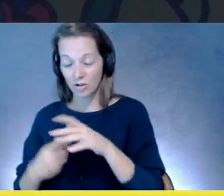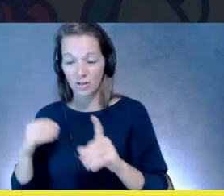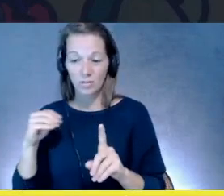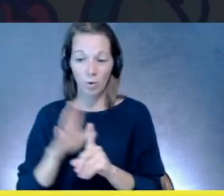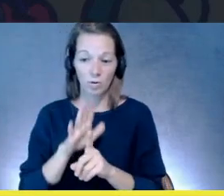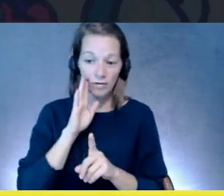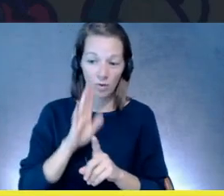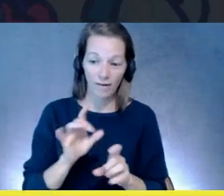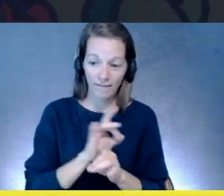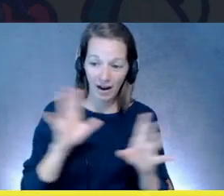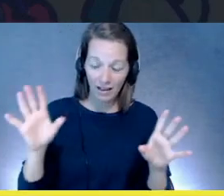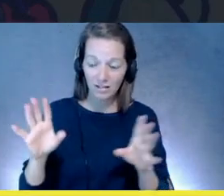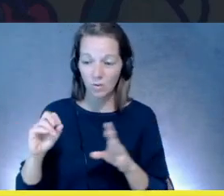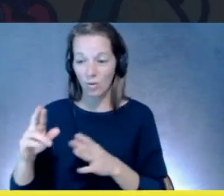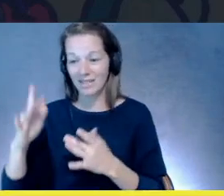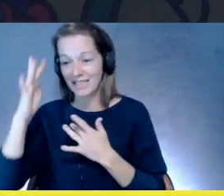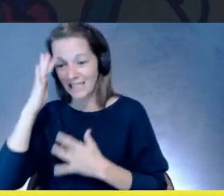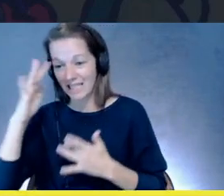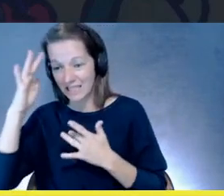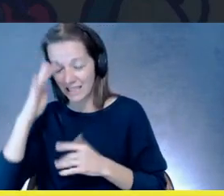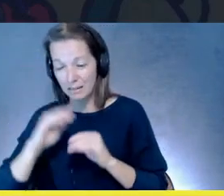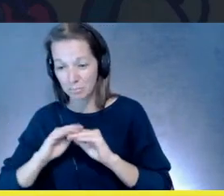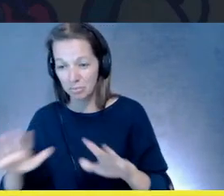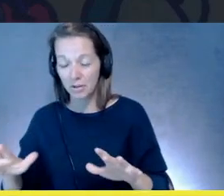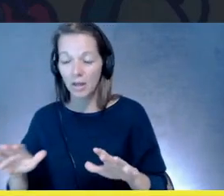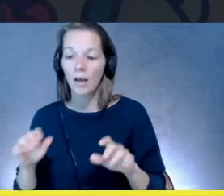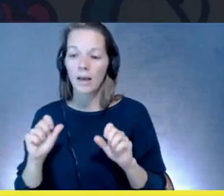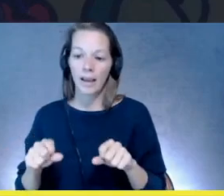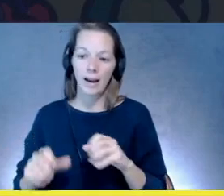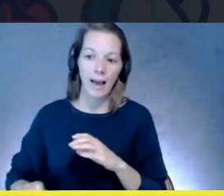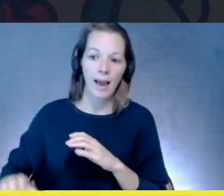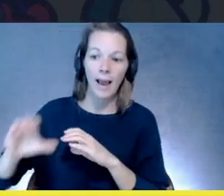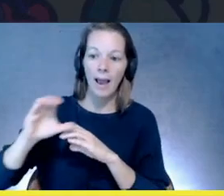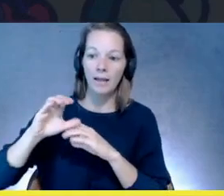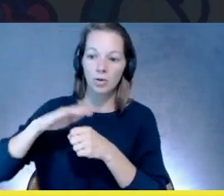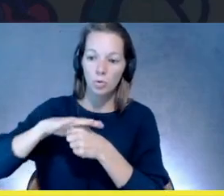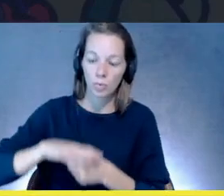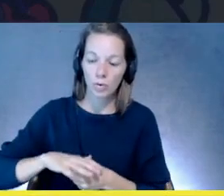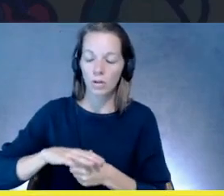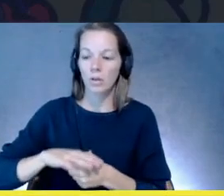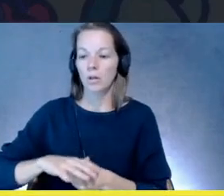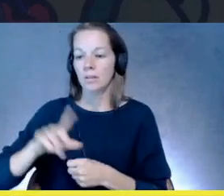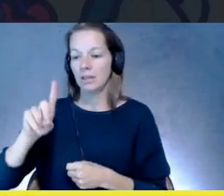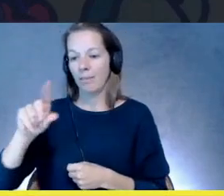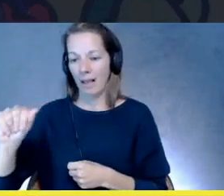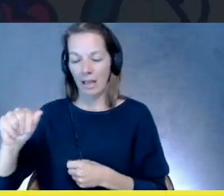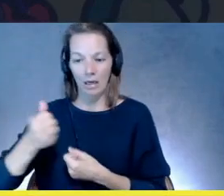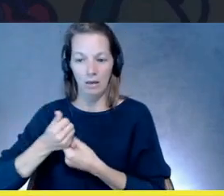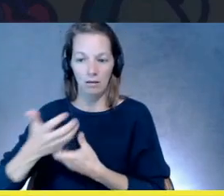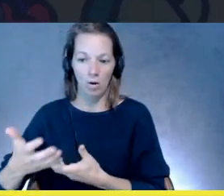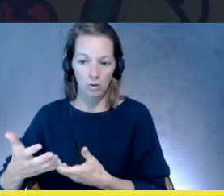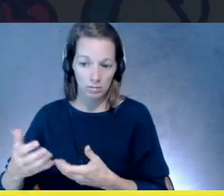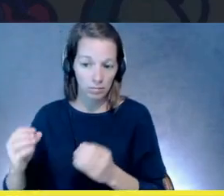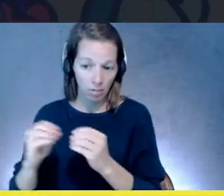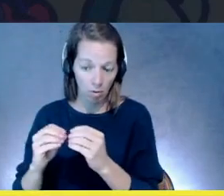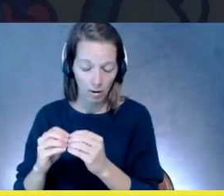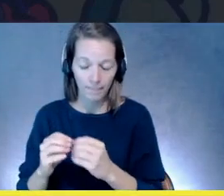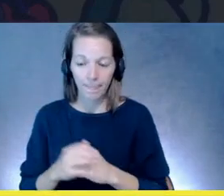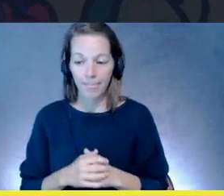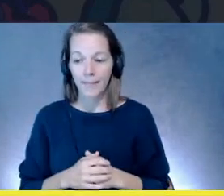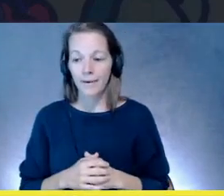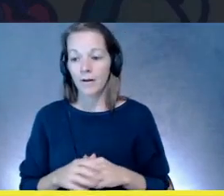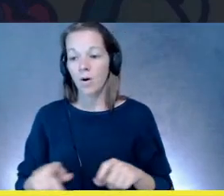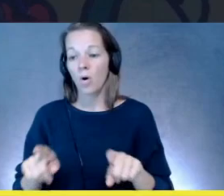infectious diseases can add to the high levels of disability that we're seeing. And there are also stories of